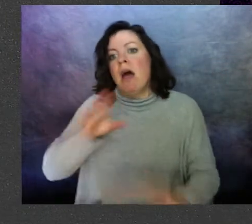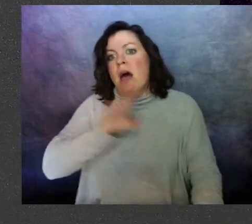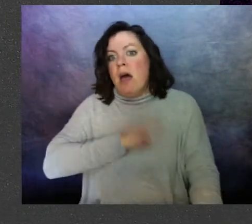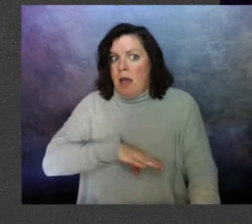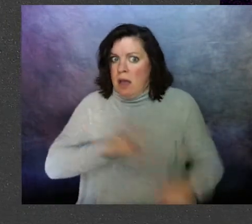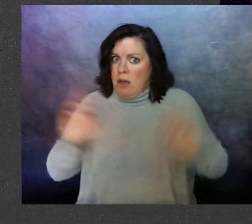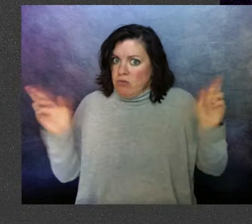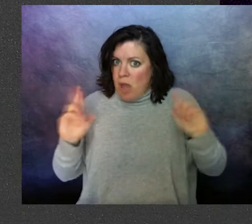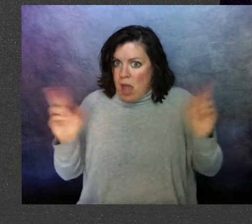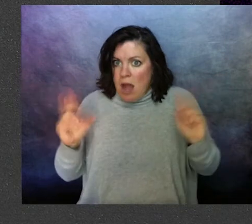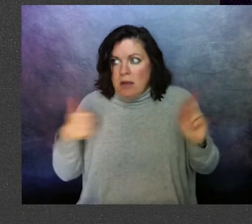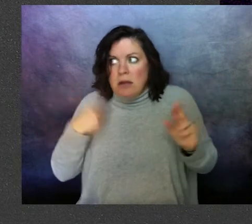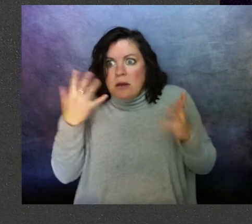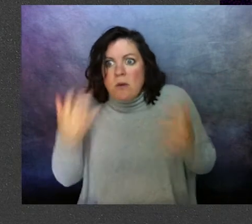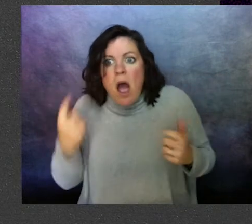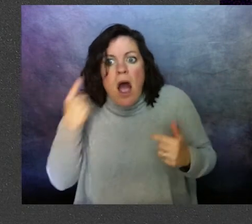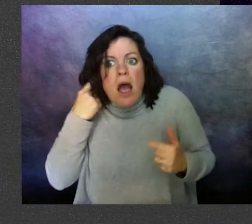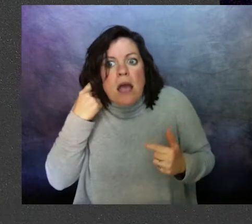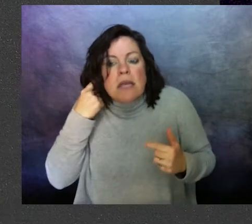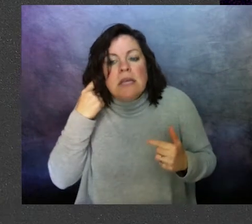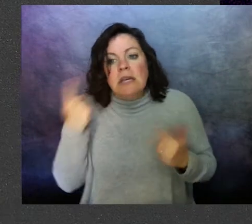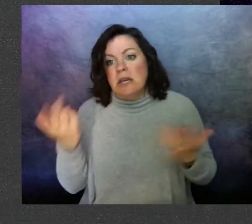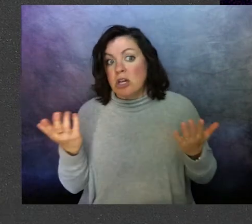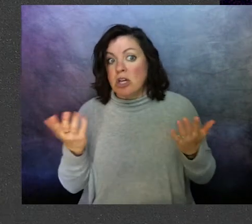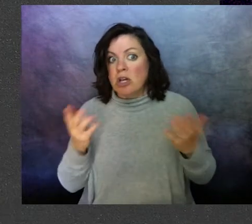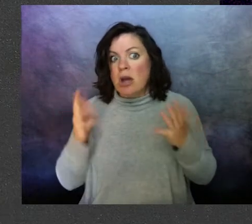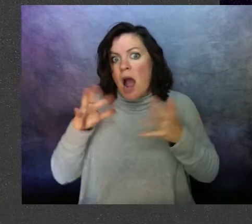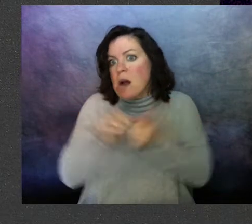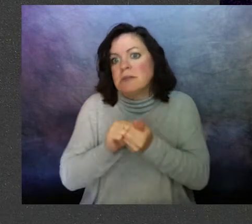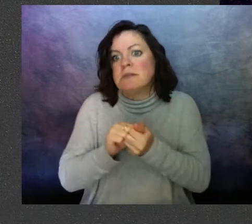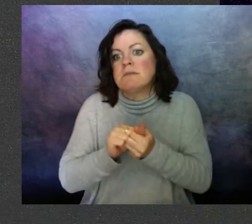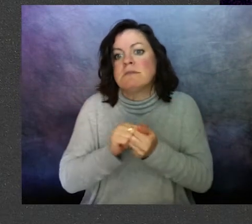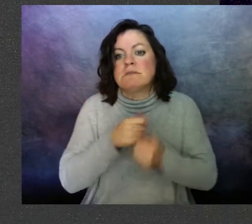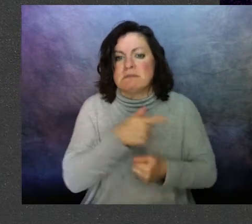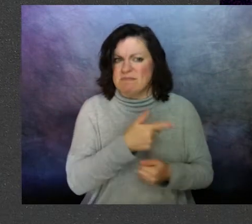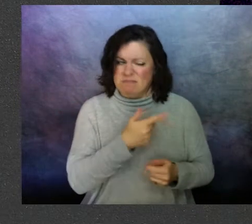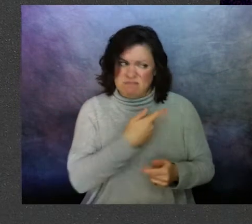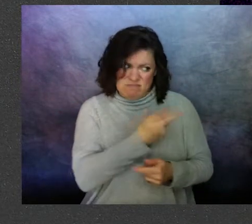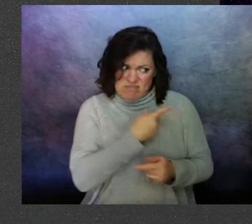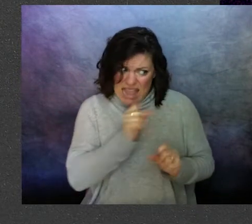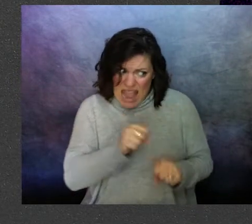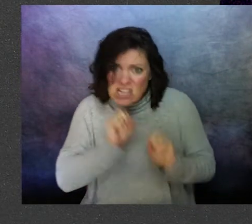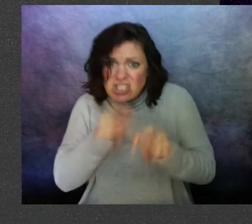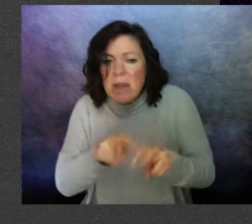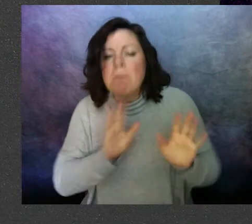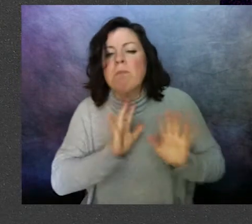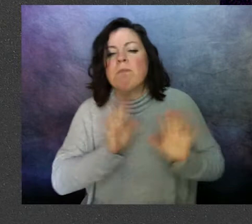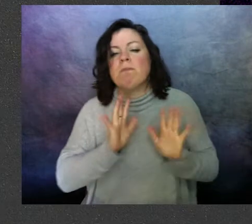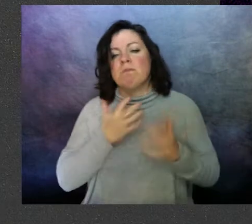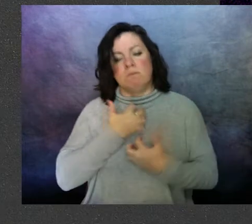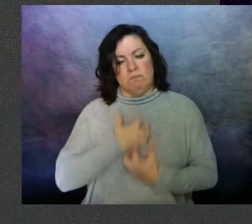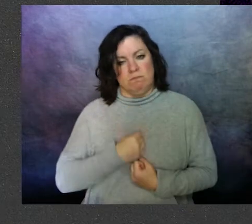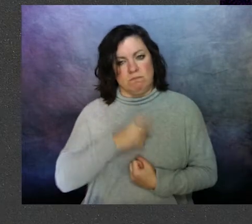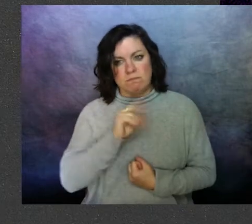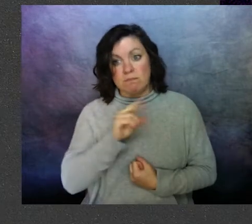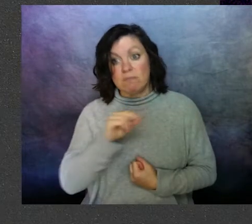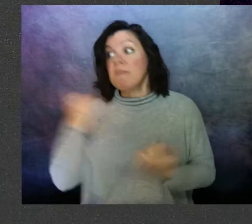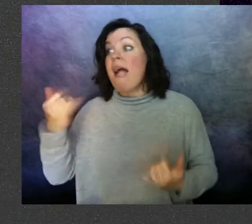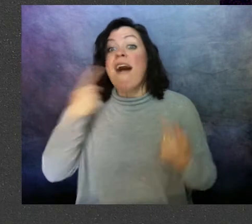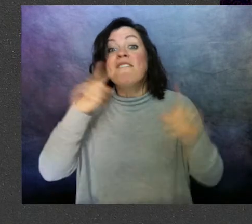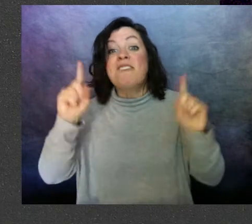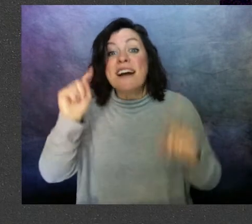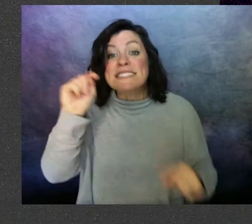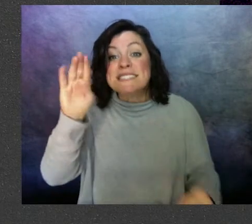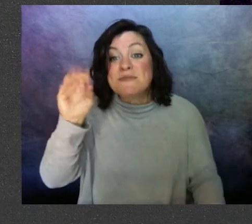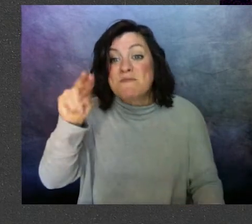Cleo. We could jump in, Clifford said. But we won't, they said together. But T-Bone came back,